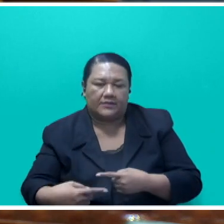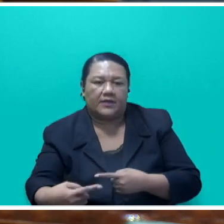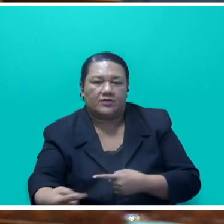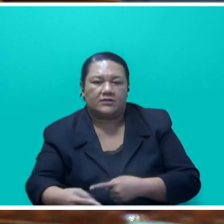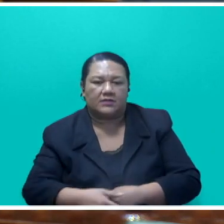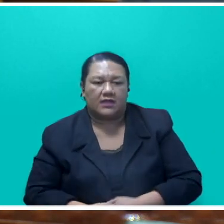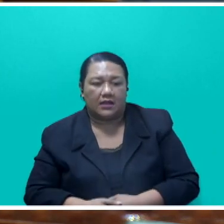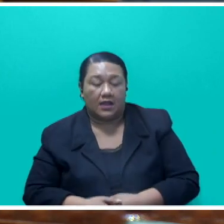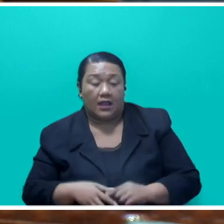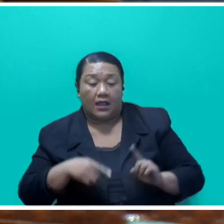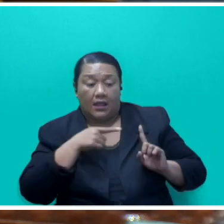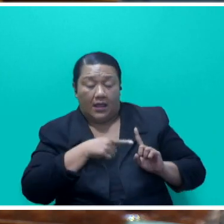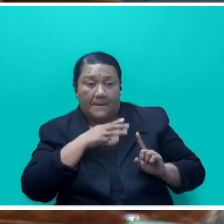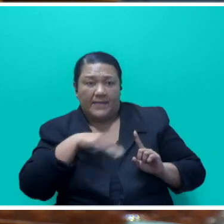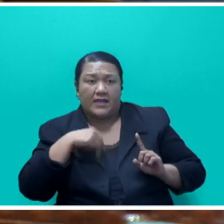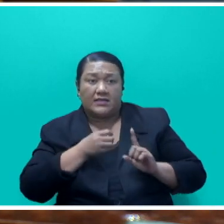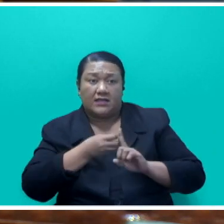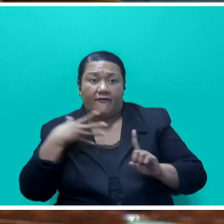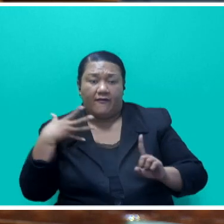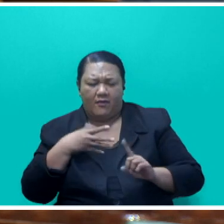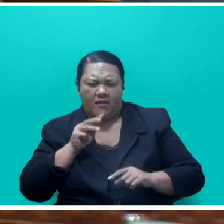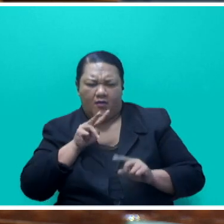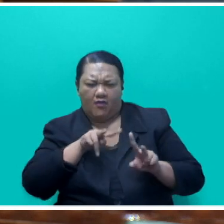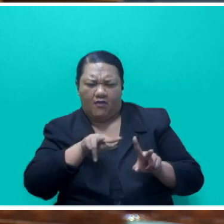and considered me worthy of their representation.